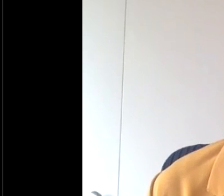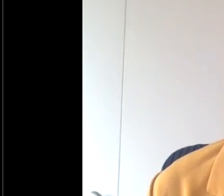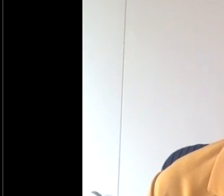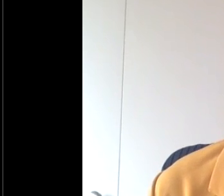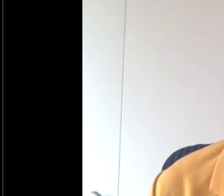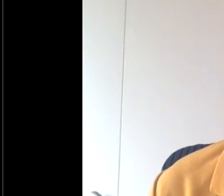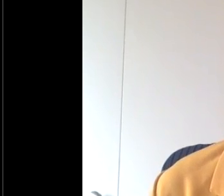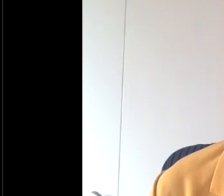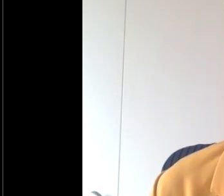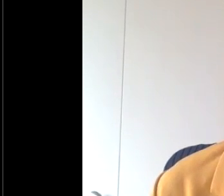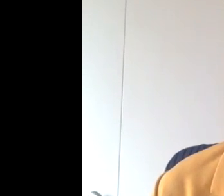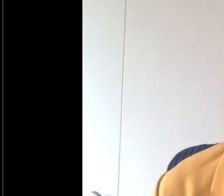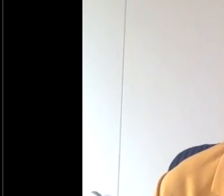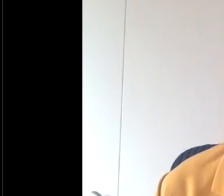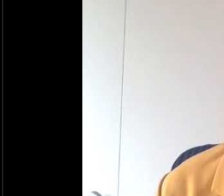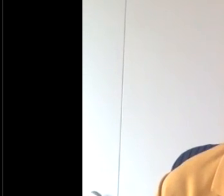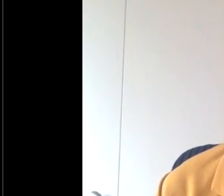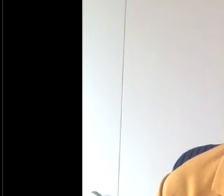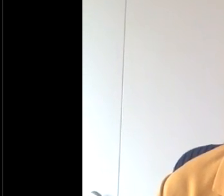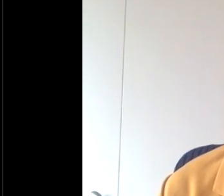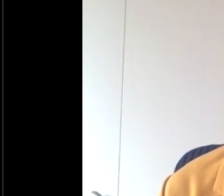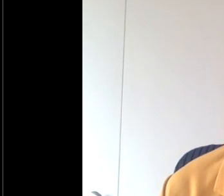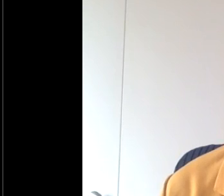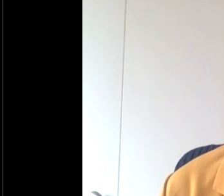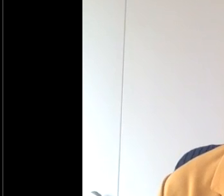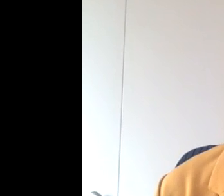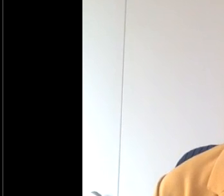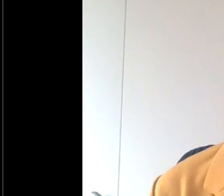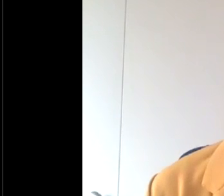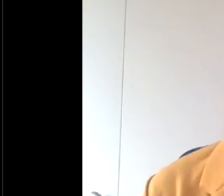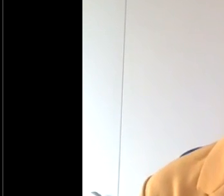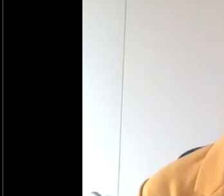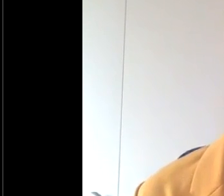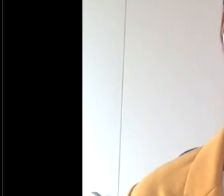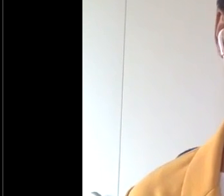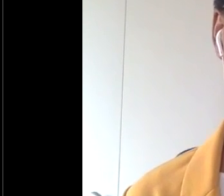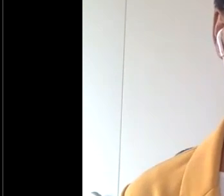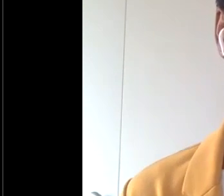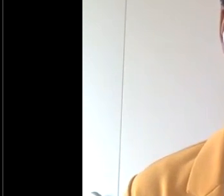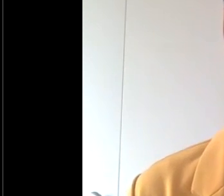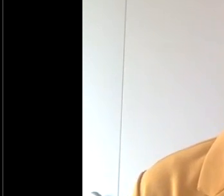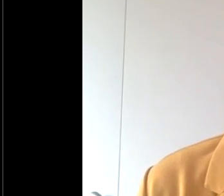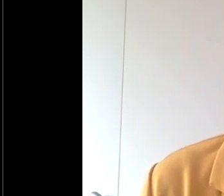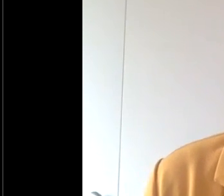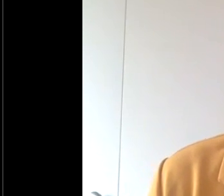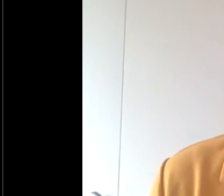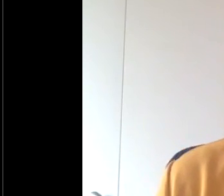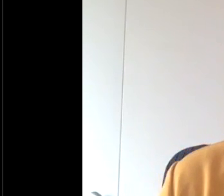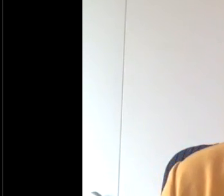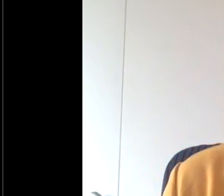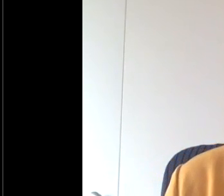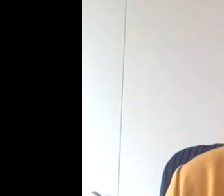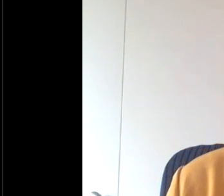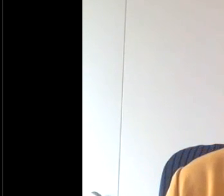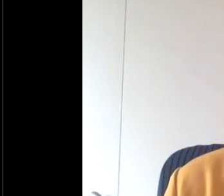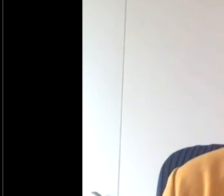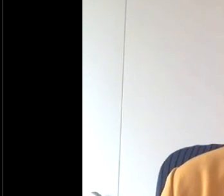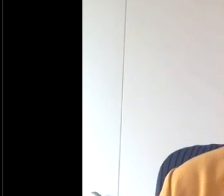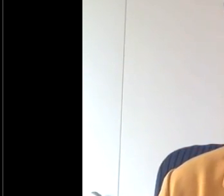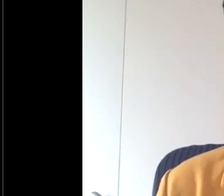a lens that you deploy onto and against all things that you engage in within linguistics.